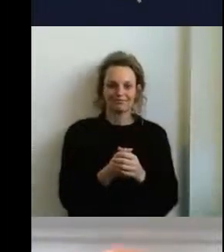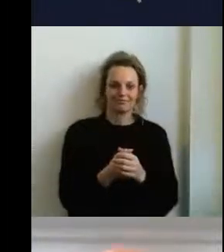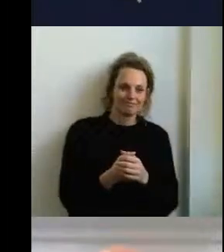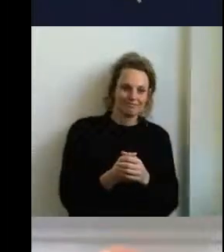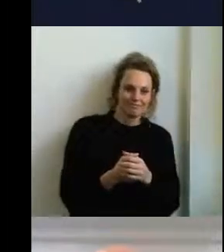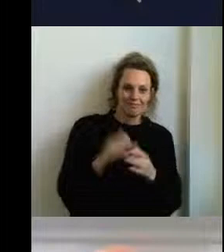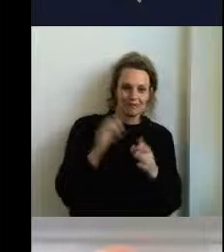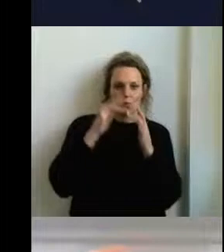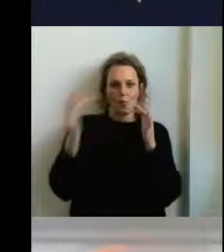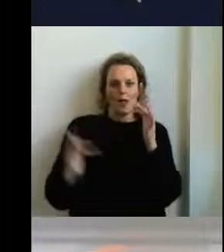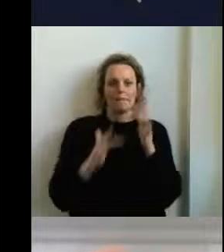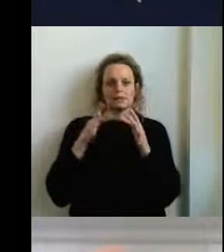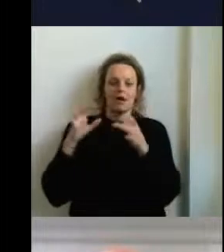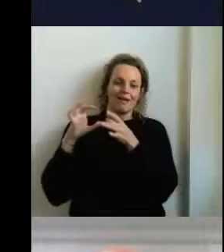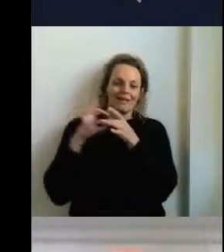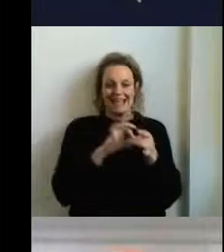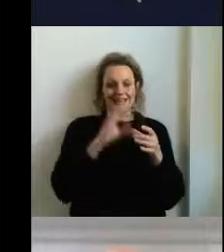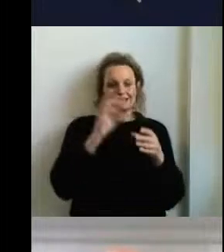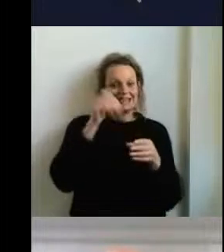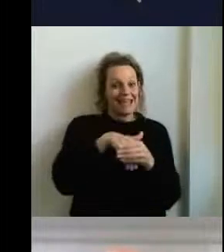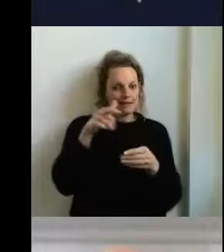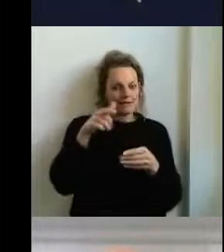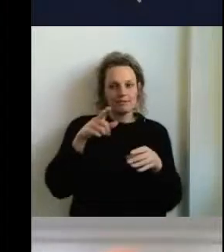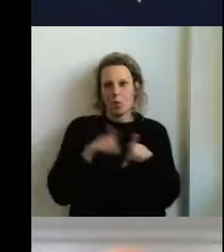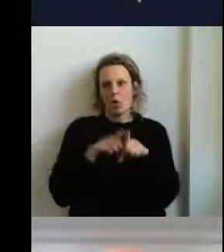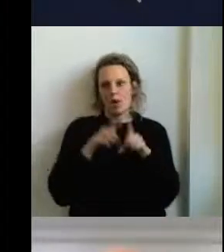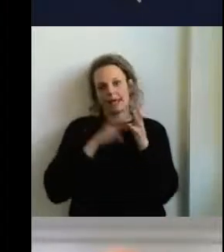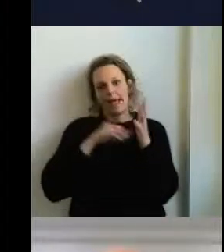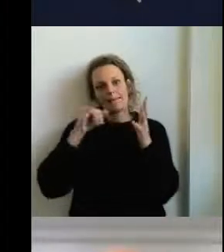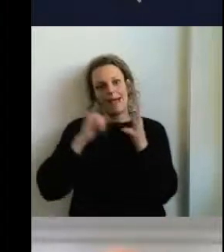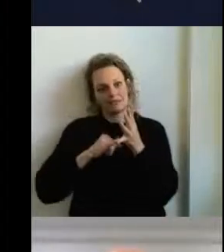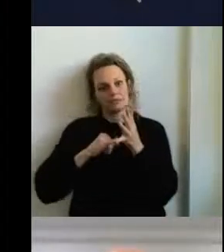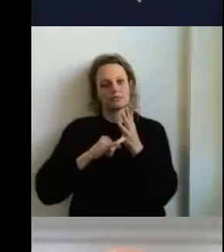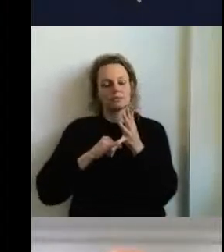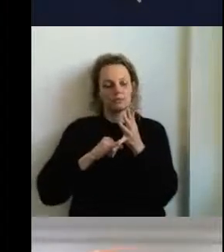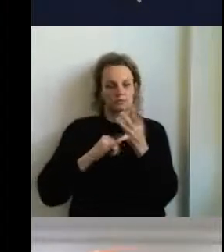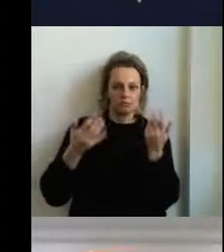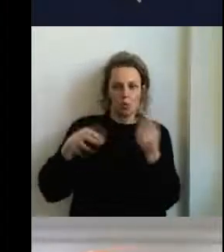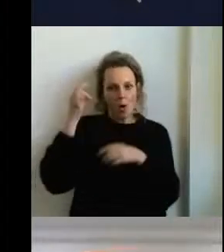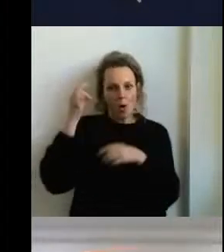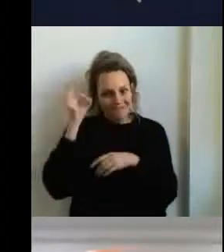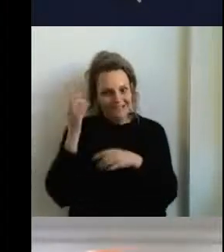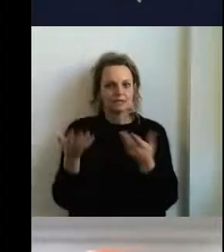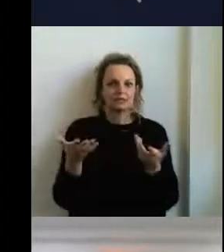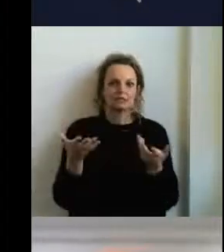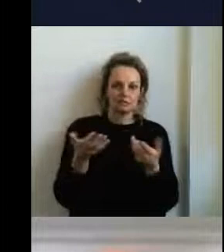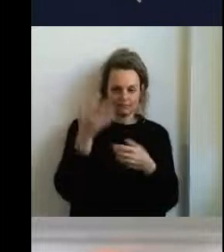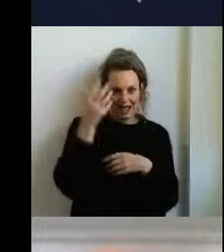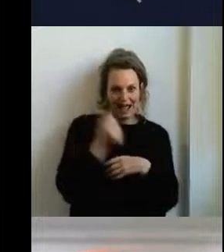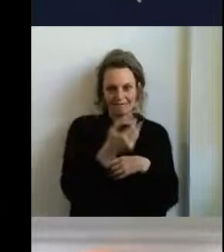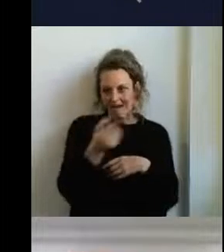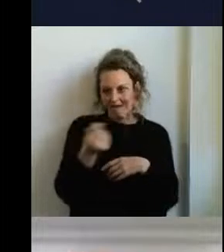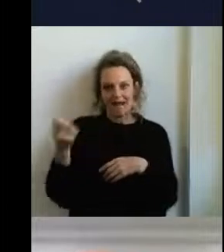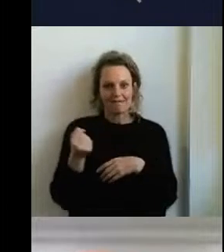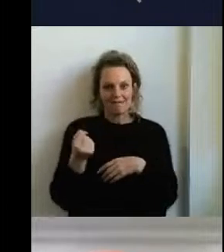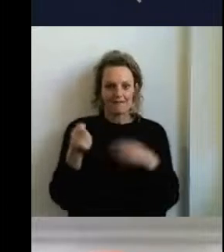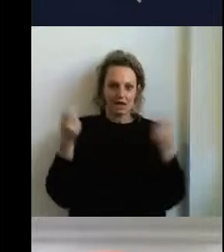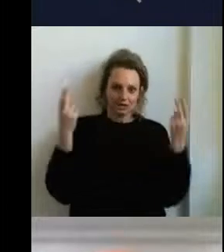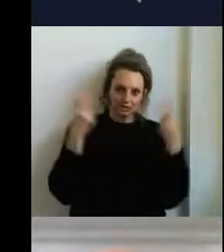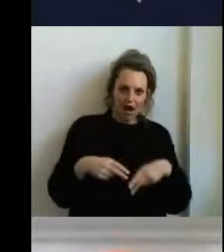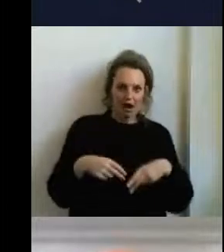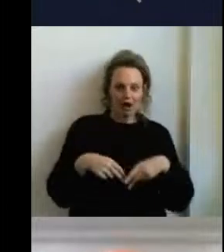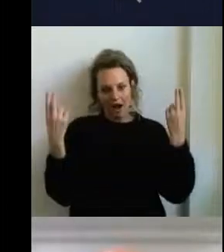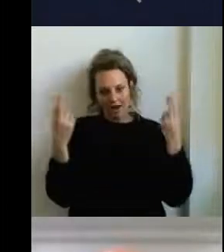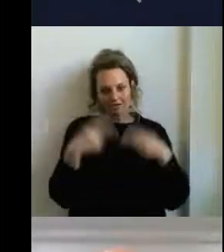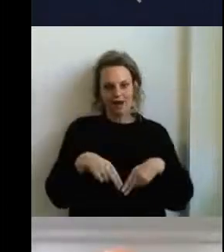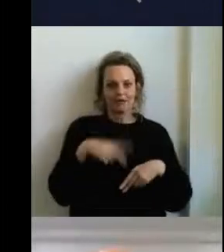right? MS Docs have got the dark mode built into it. Office has it. You know, you got it on your iPhones, you're getting it, you know,